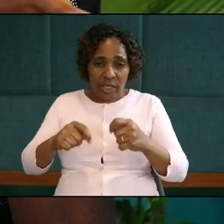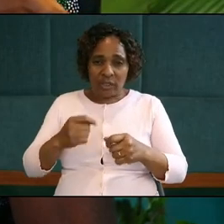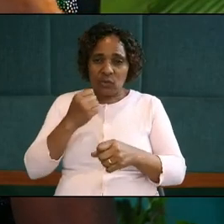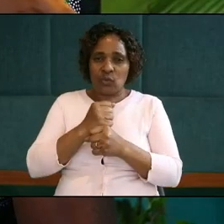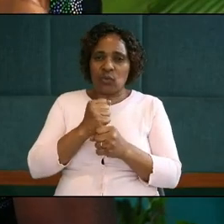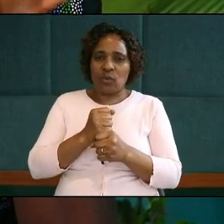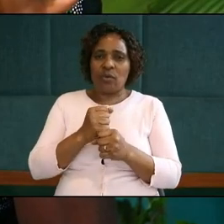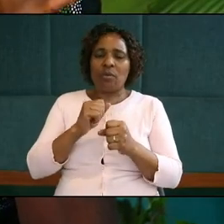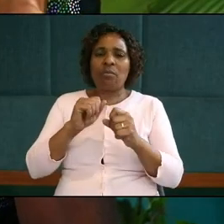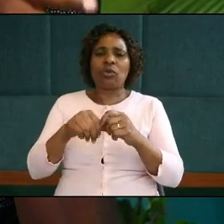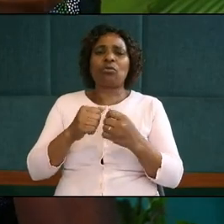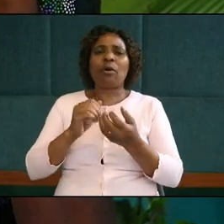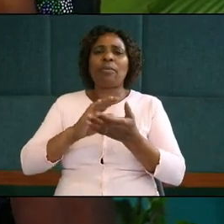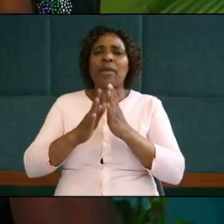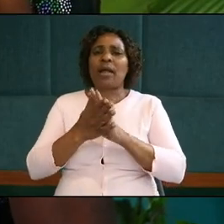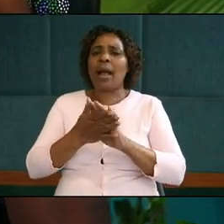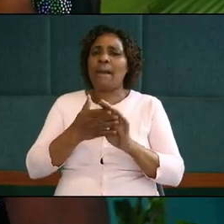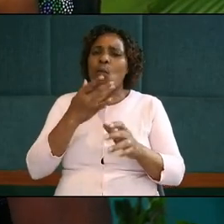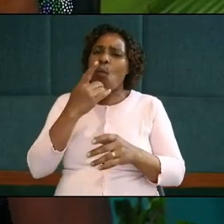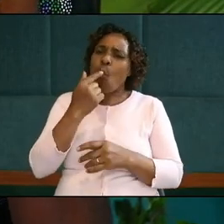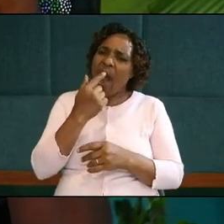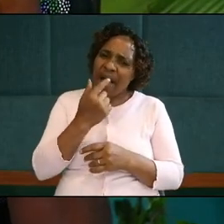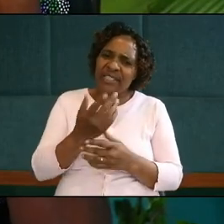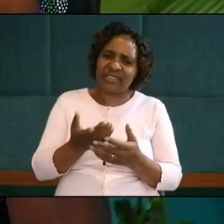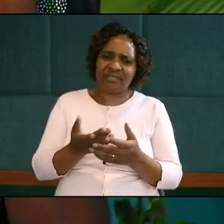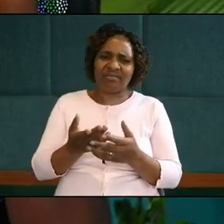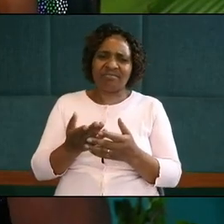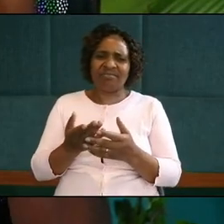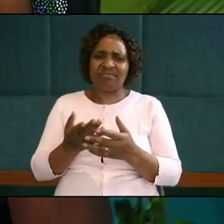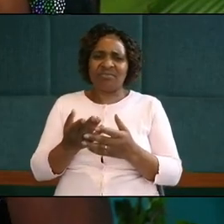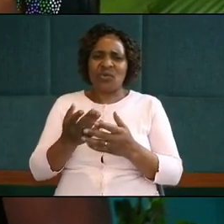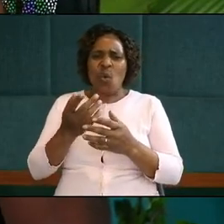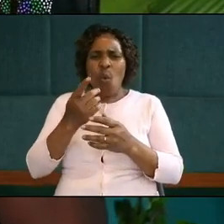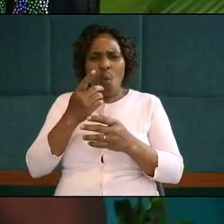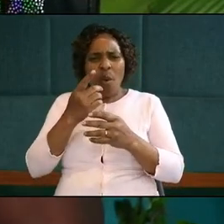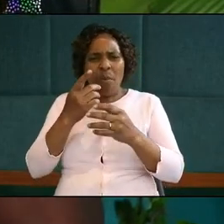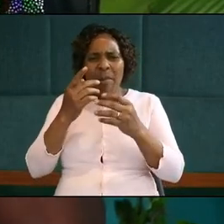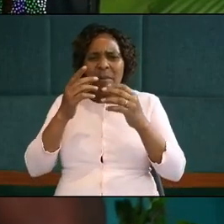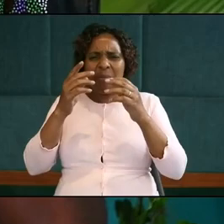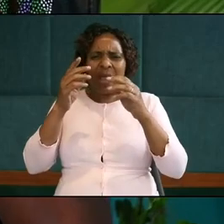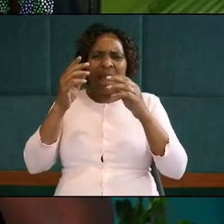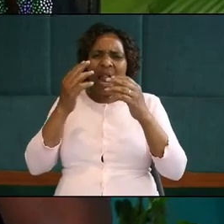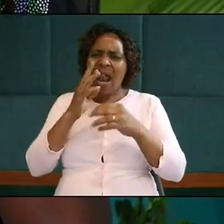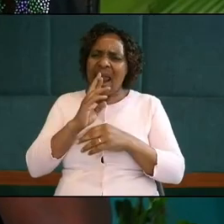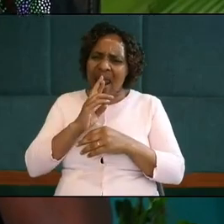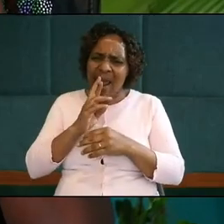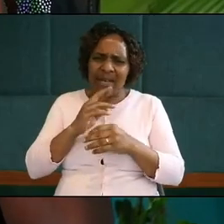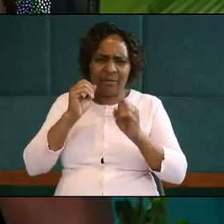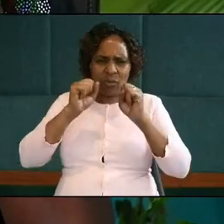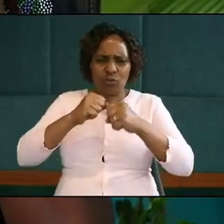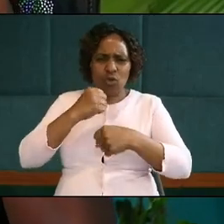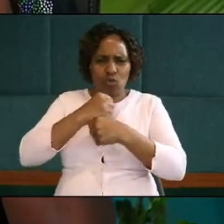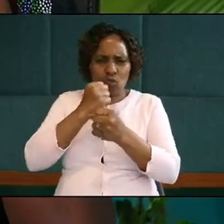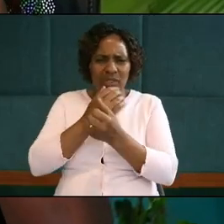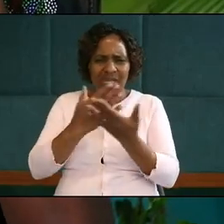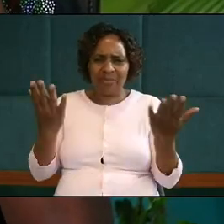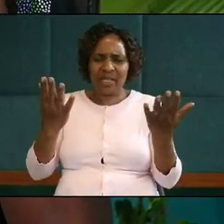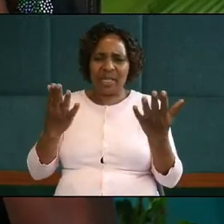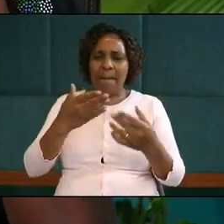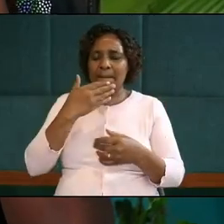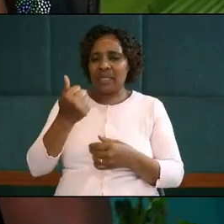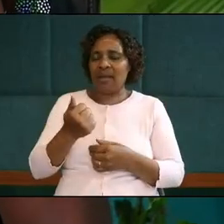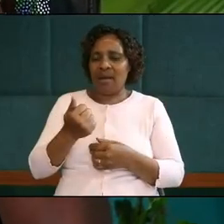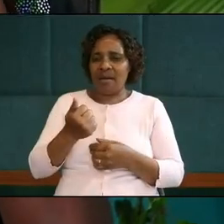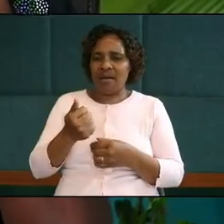though they may be as scarlet, though they are tainted, impure, and mud, like, I can do something better. I can do one